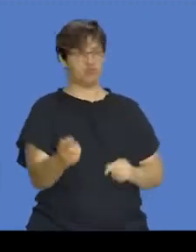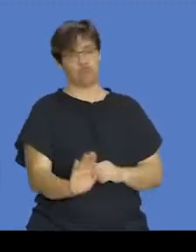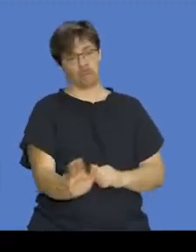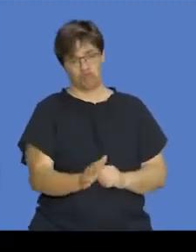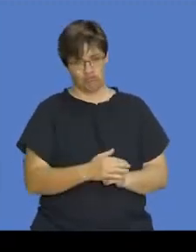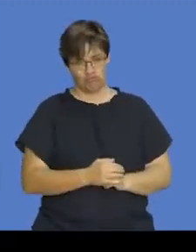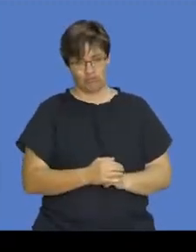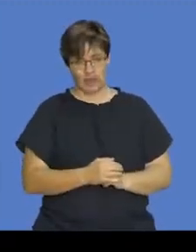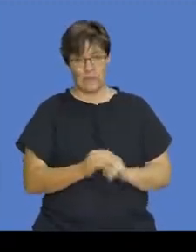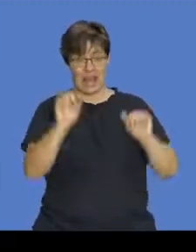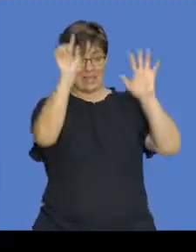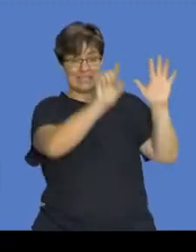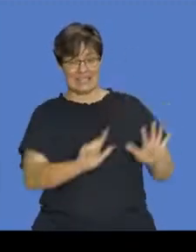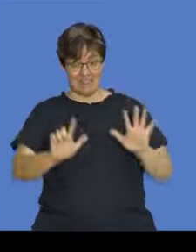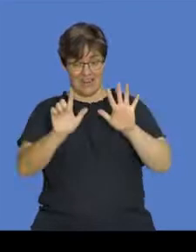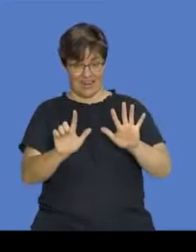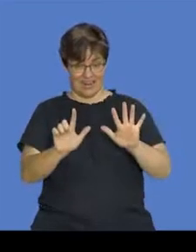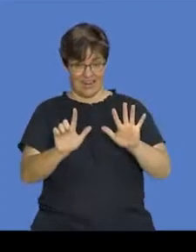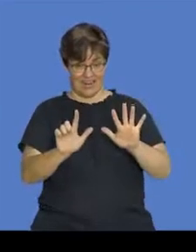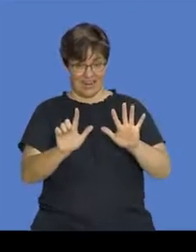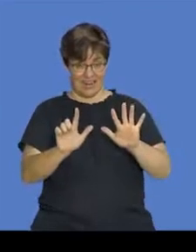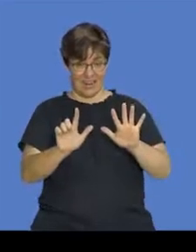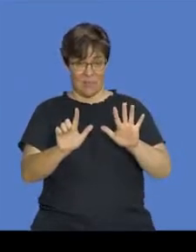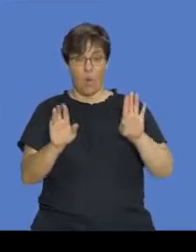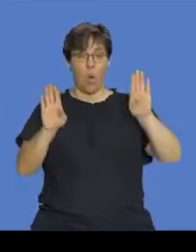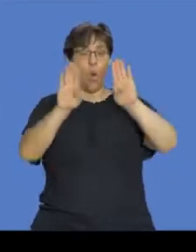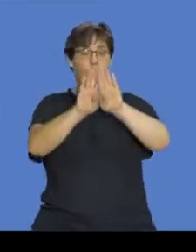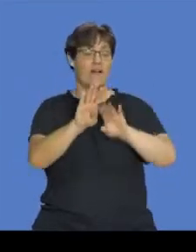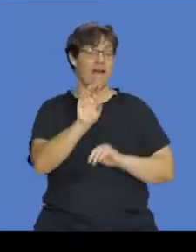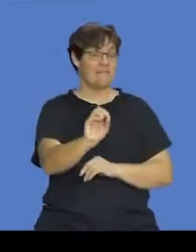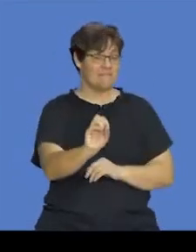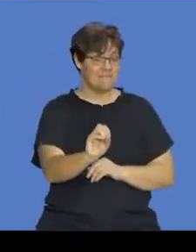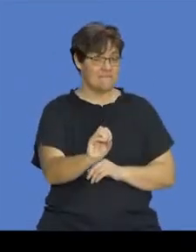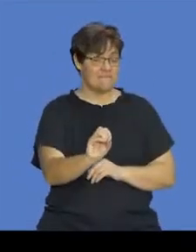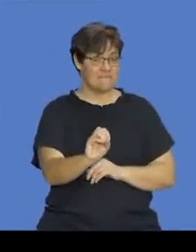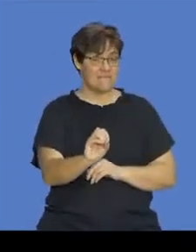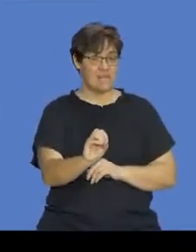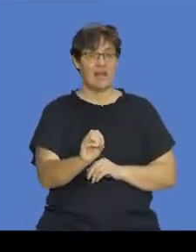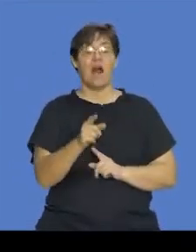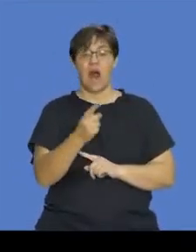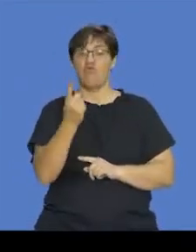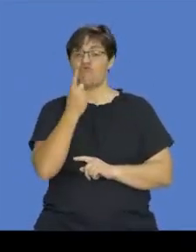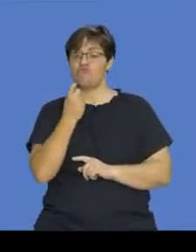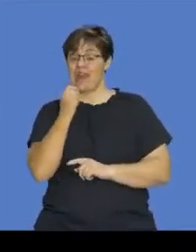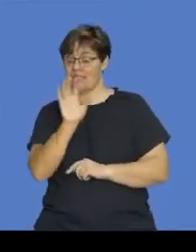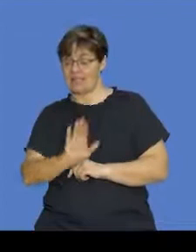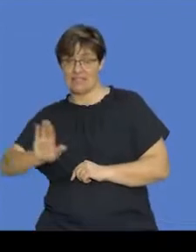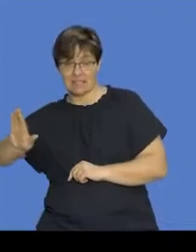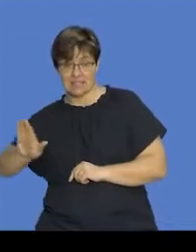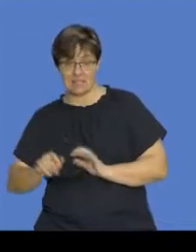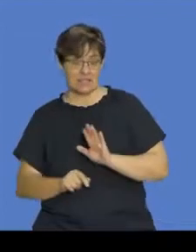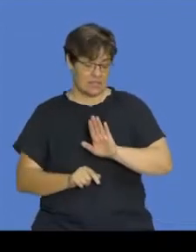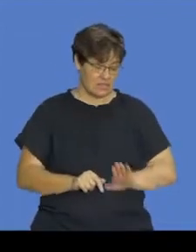the 7 values, now remember what I've said, when there is an overlap, we're not going to count the red 3 and